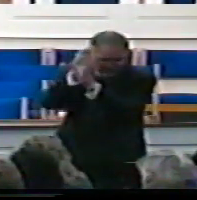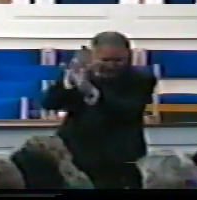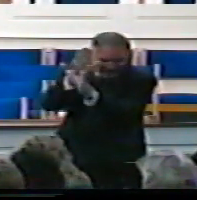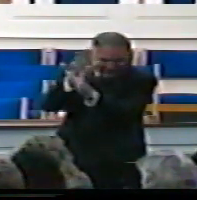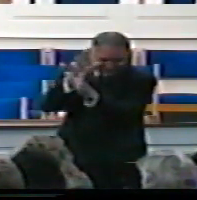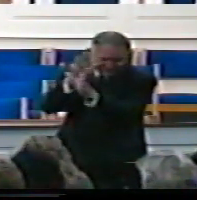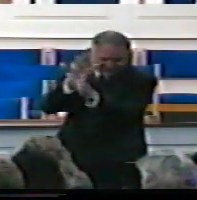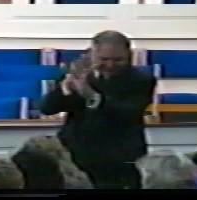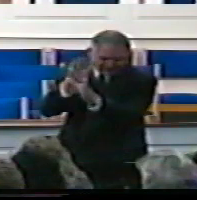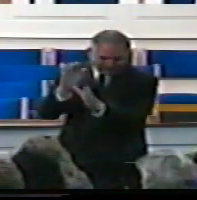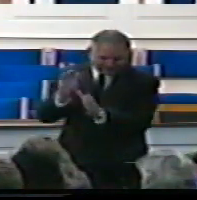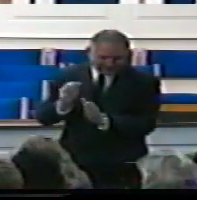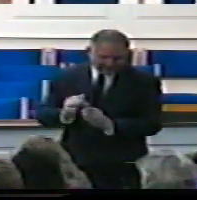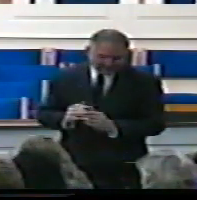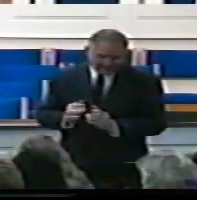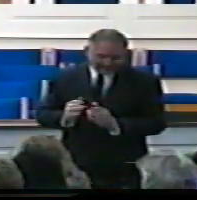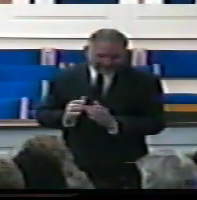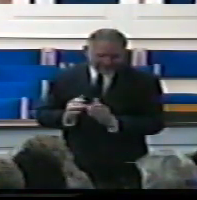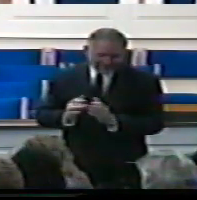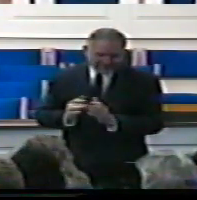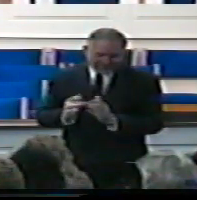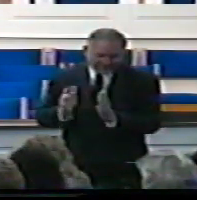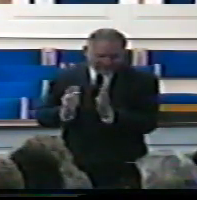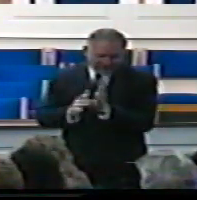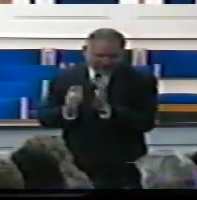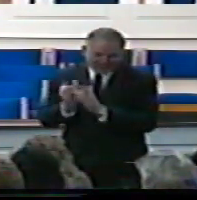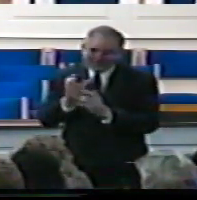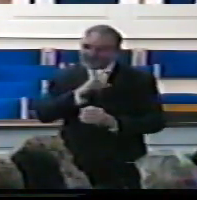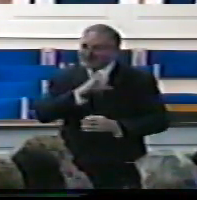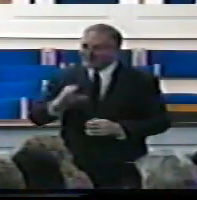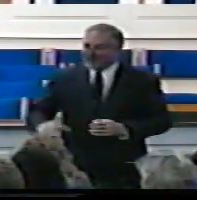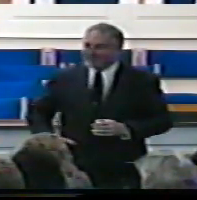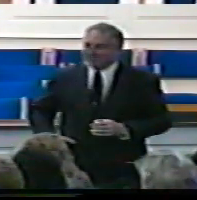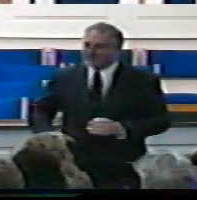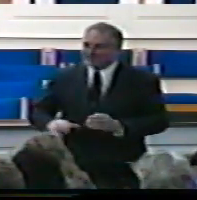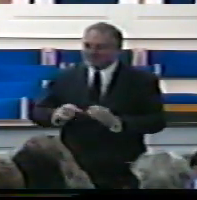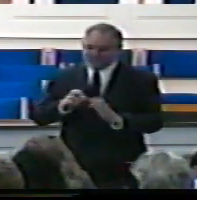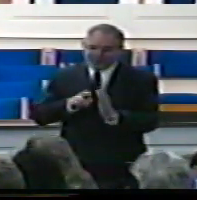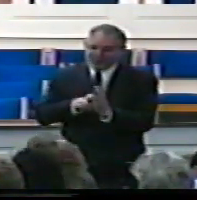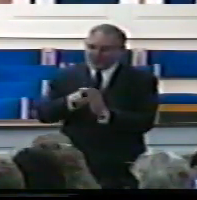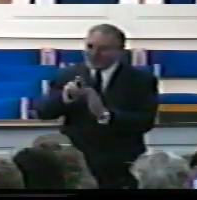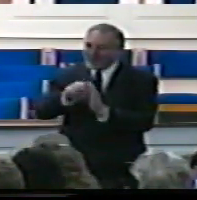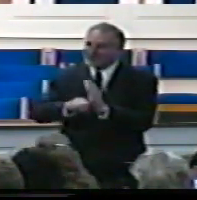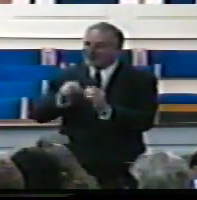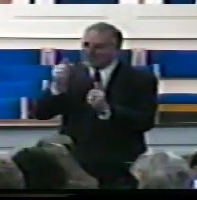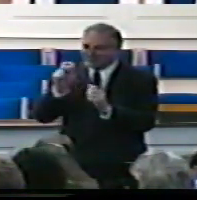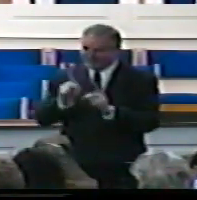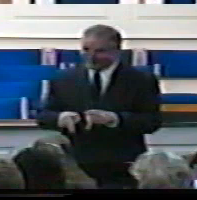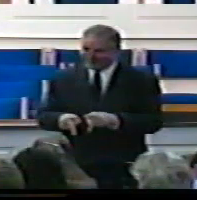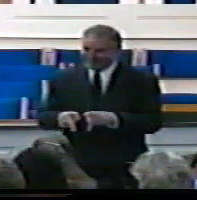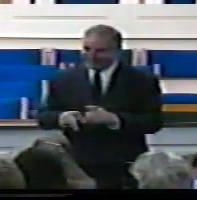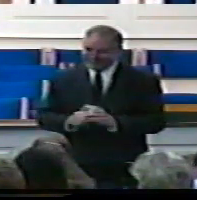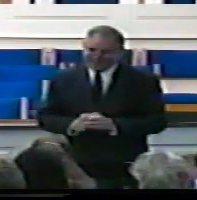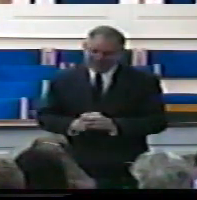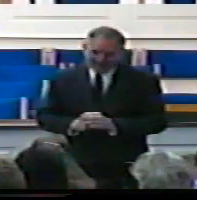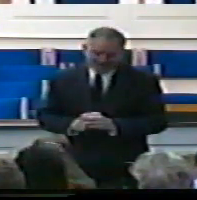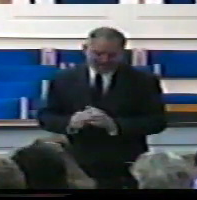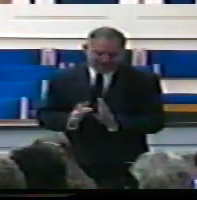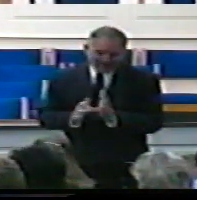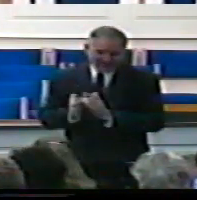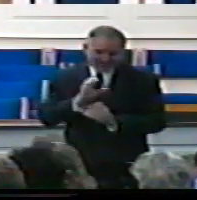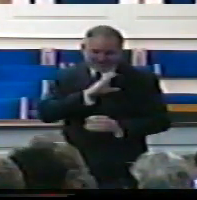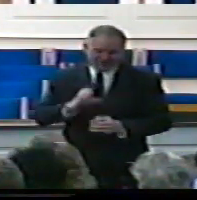an what? Advocate who with? Who is the advocate? Jesus Christ. Hey, watch this. Jesus